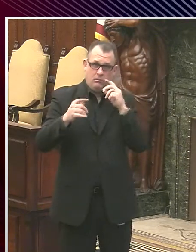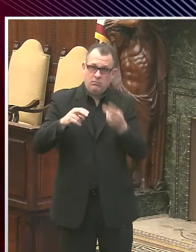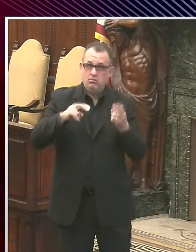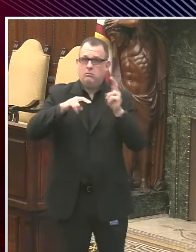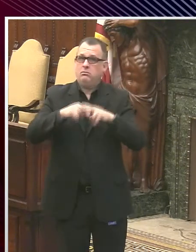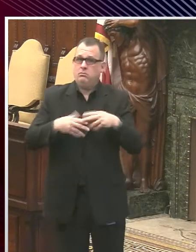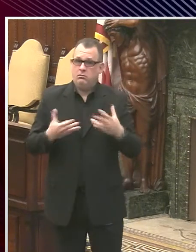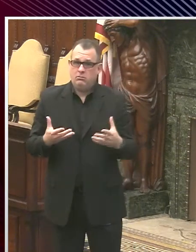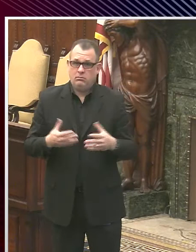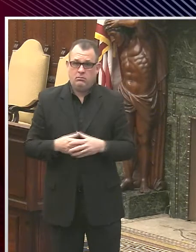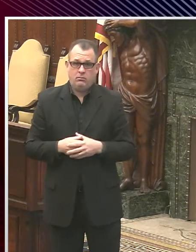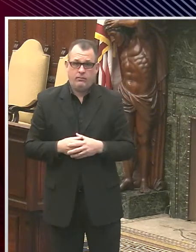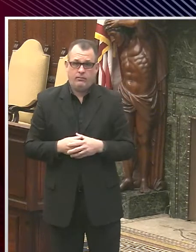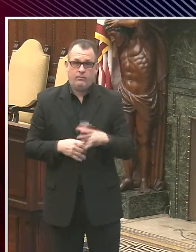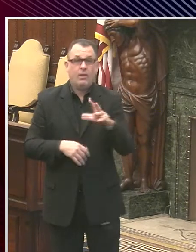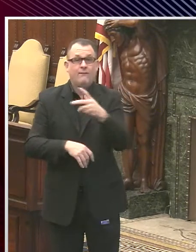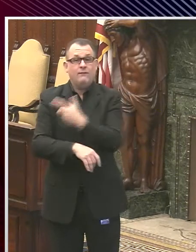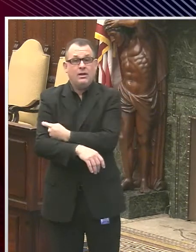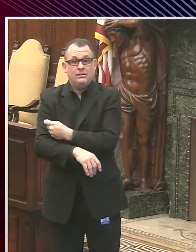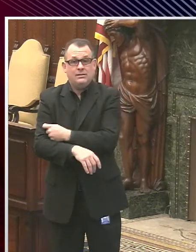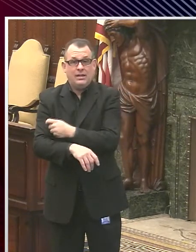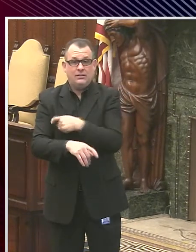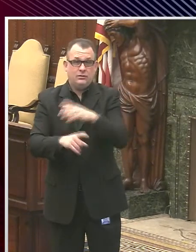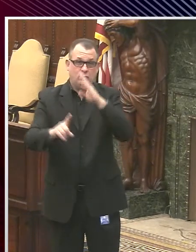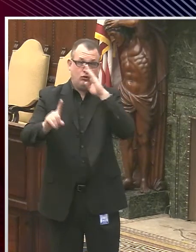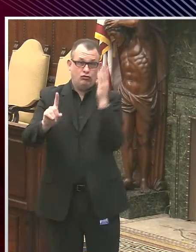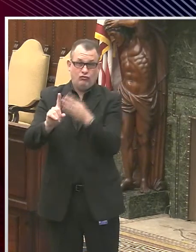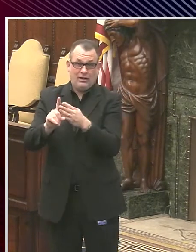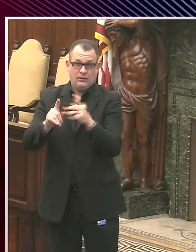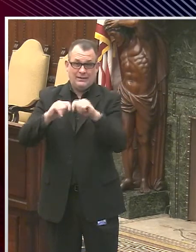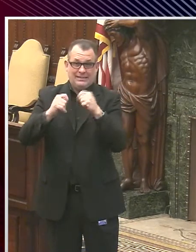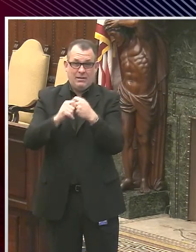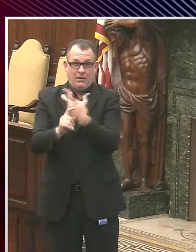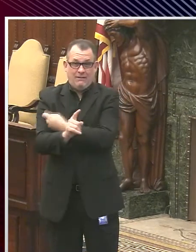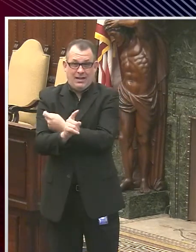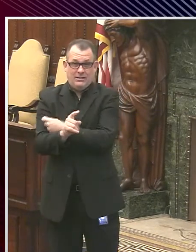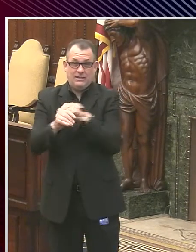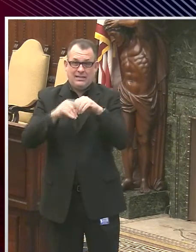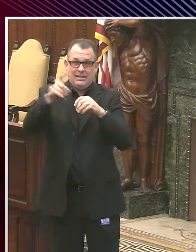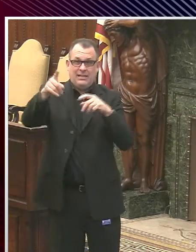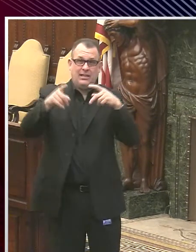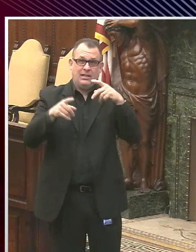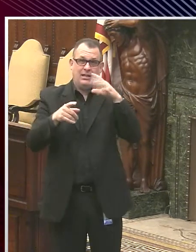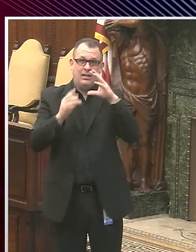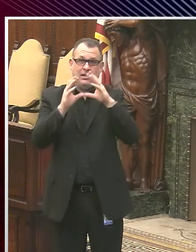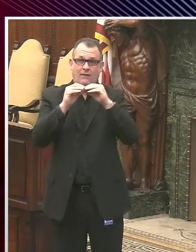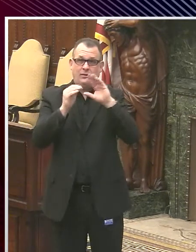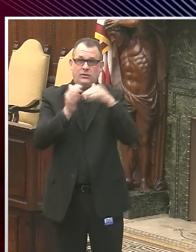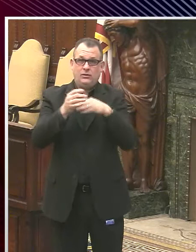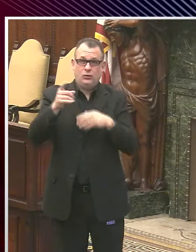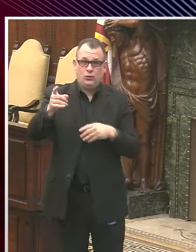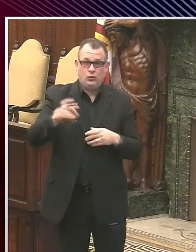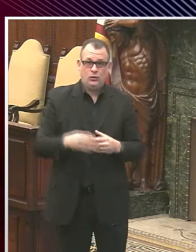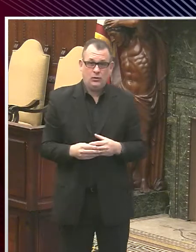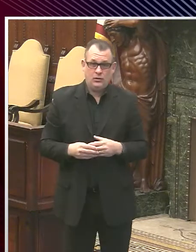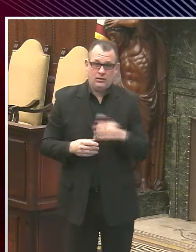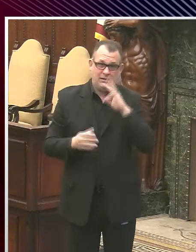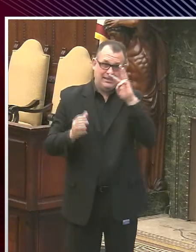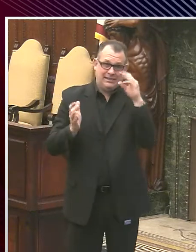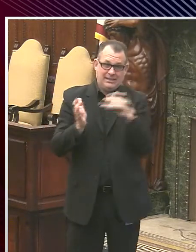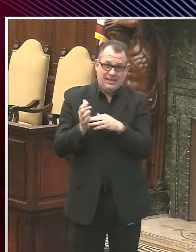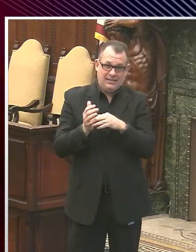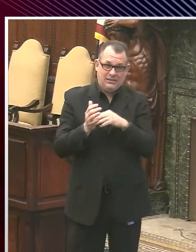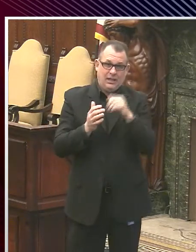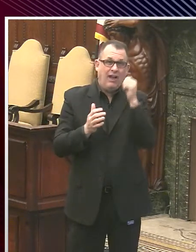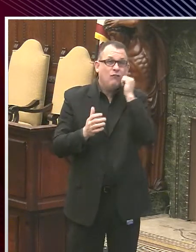there's vaccine that is being delivered directly to the team that is doing the vaccination at the Center City Vaccination Center. And about 6,000 people per